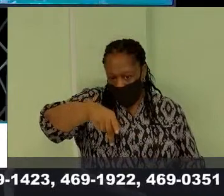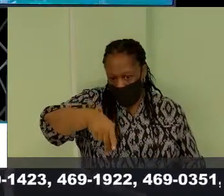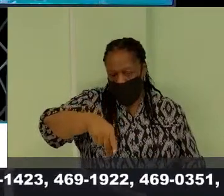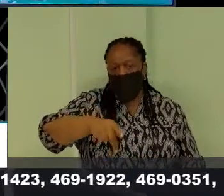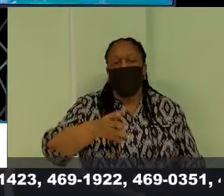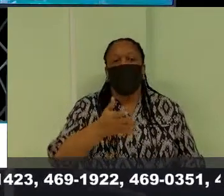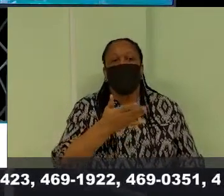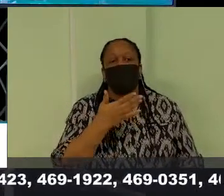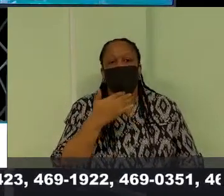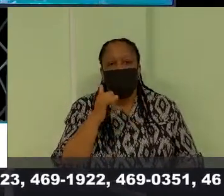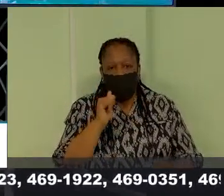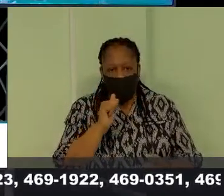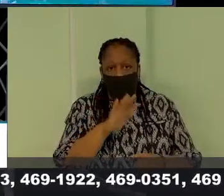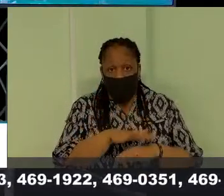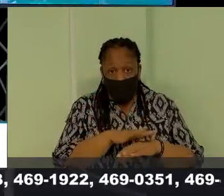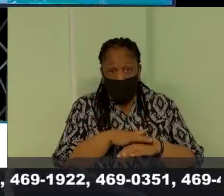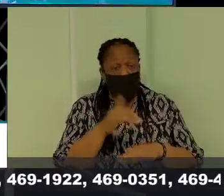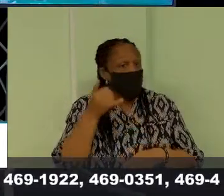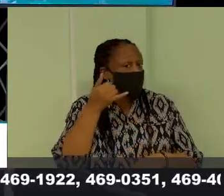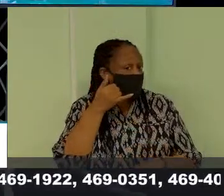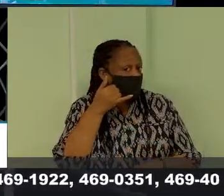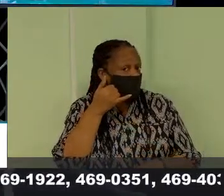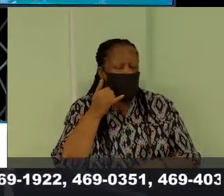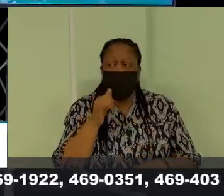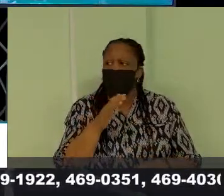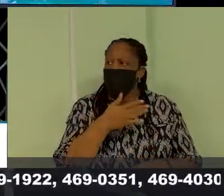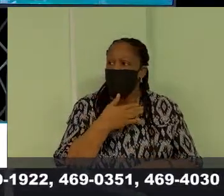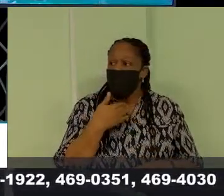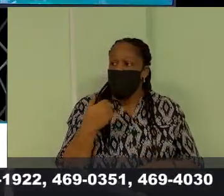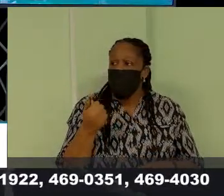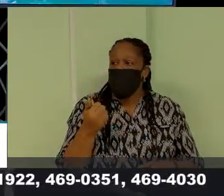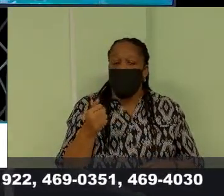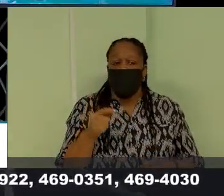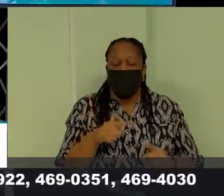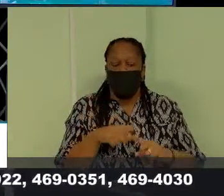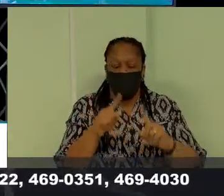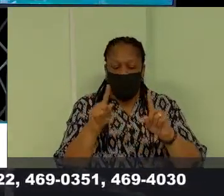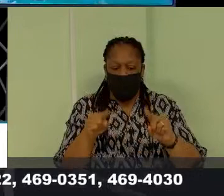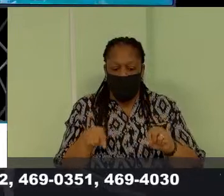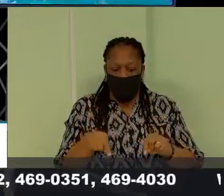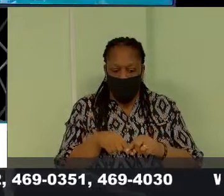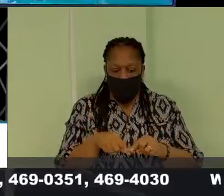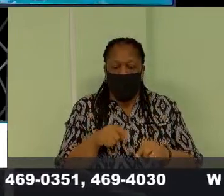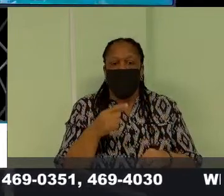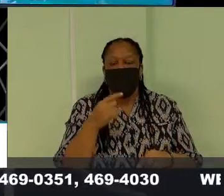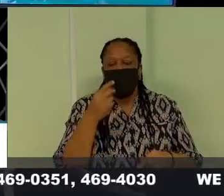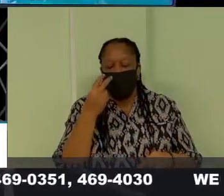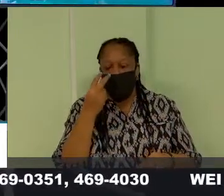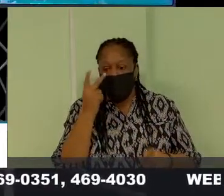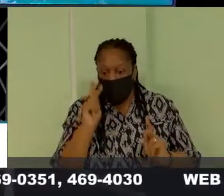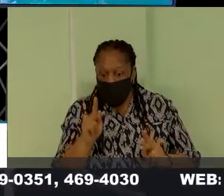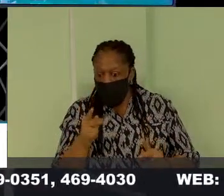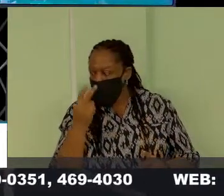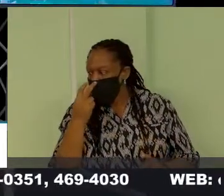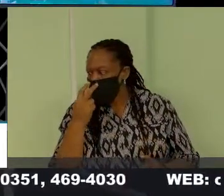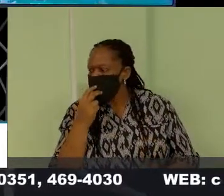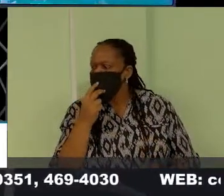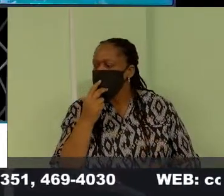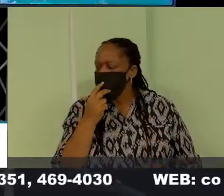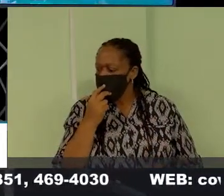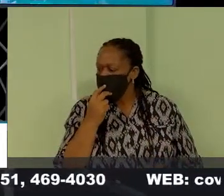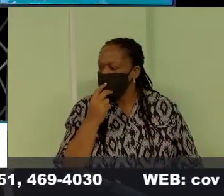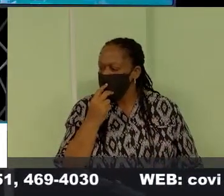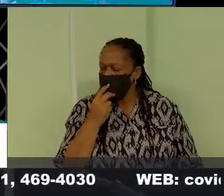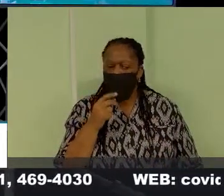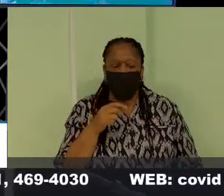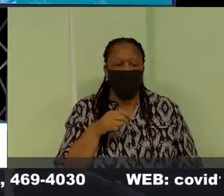be launched. What is being worked on is the legal framework for its implementation. And so